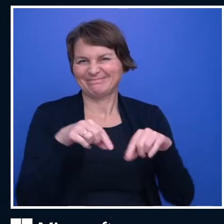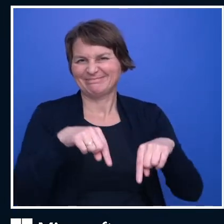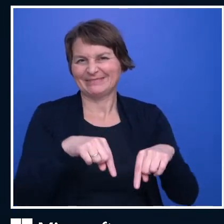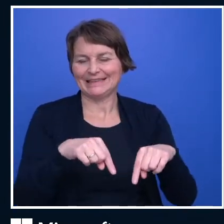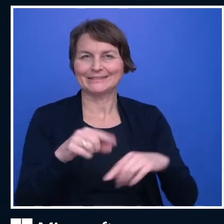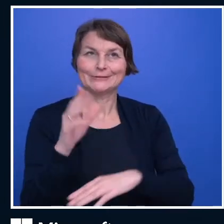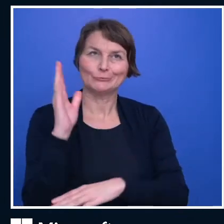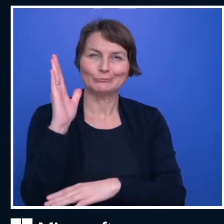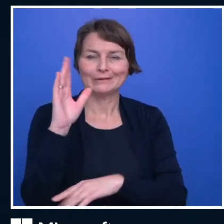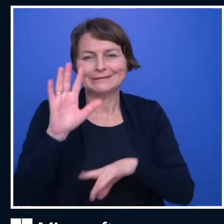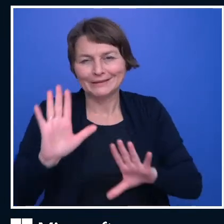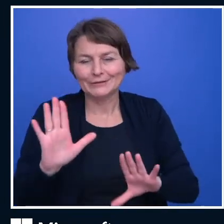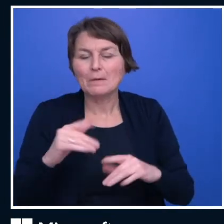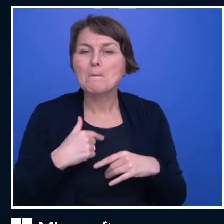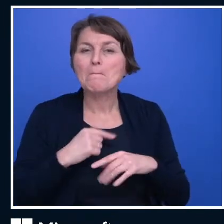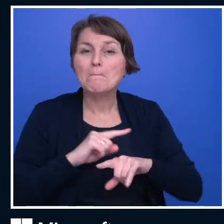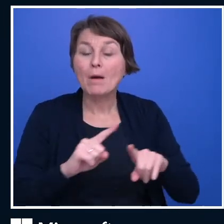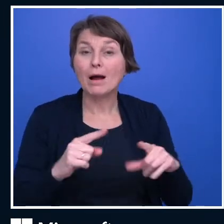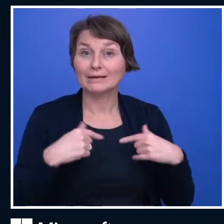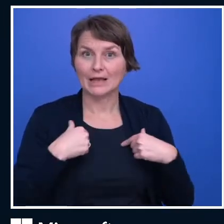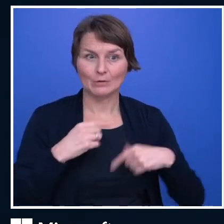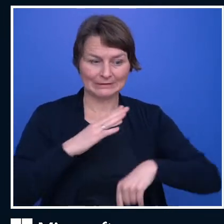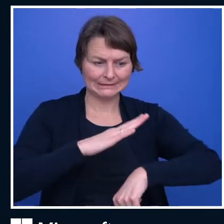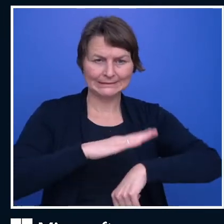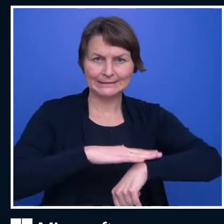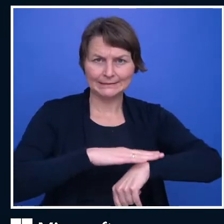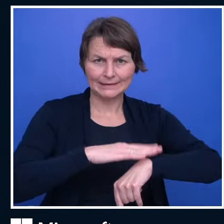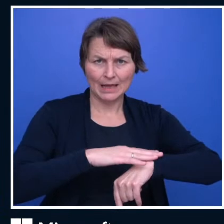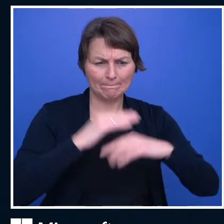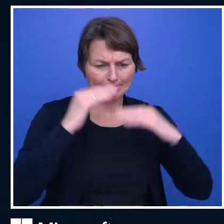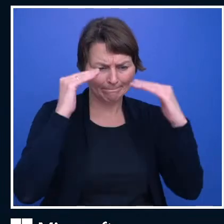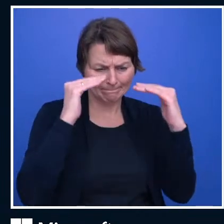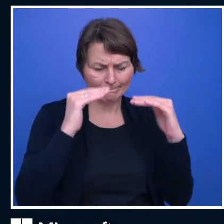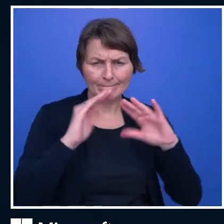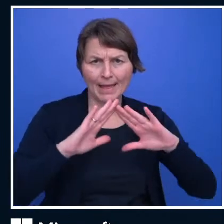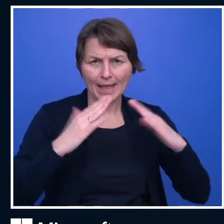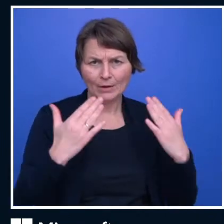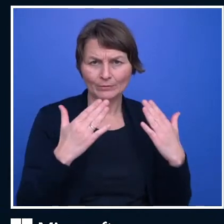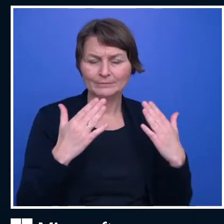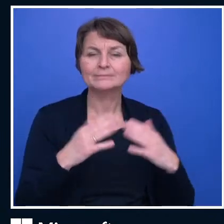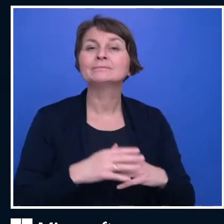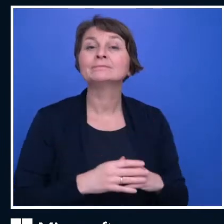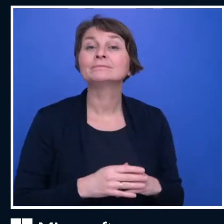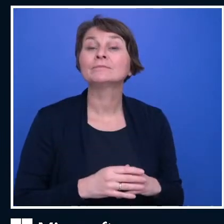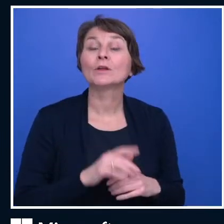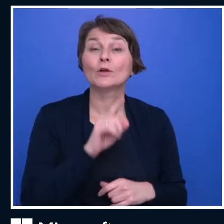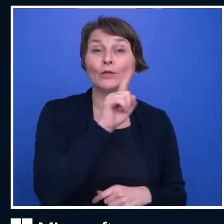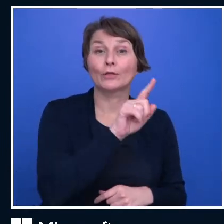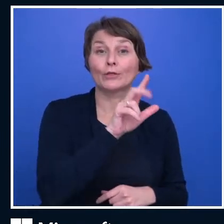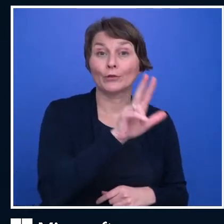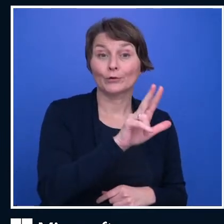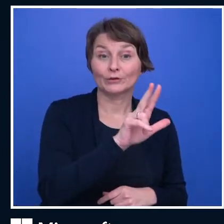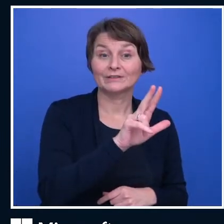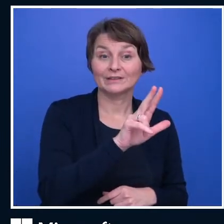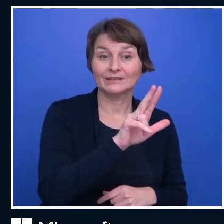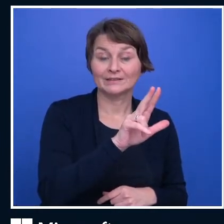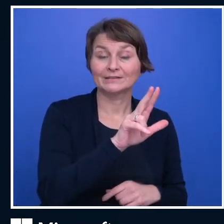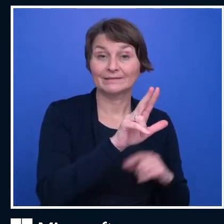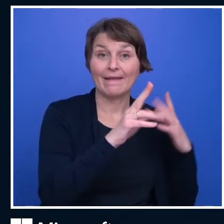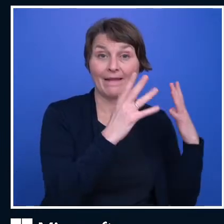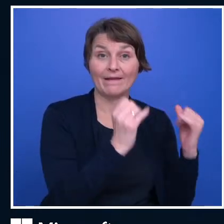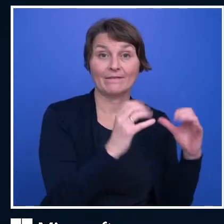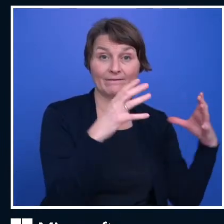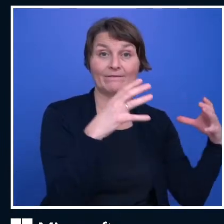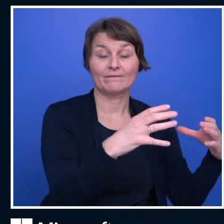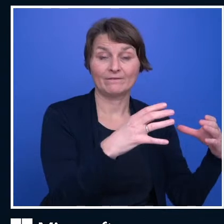yes, for the timing, let us see it the way that 13 MFCC coefficients are basically the